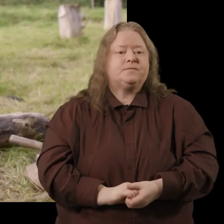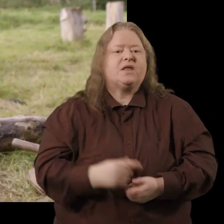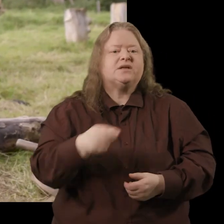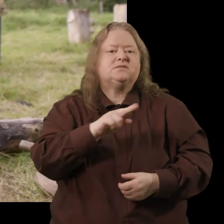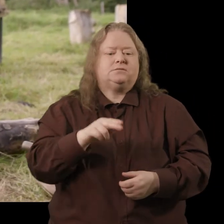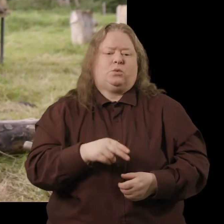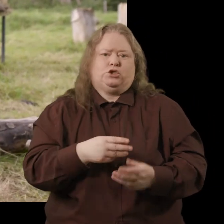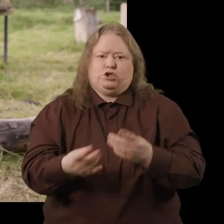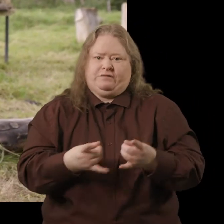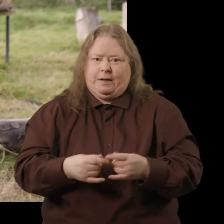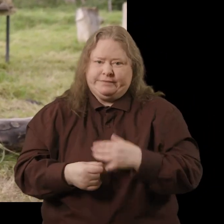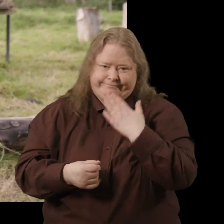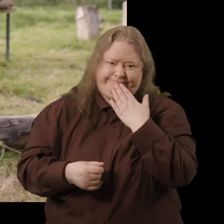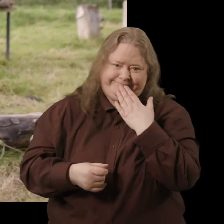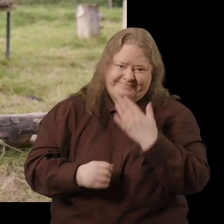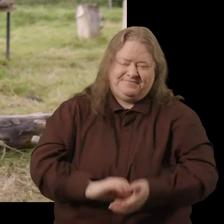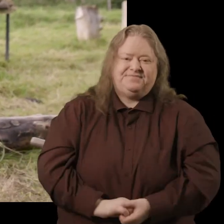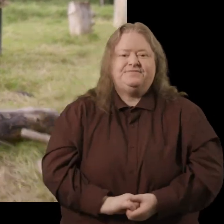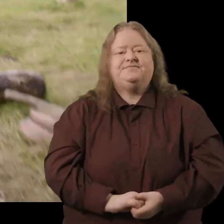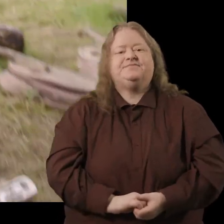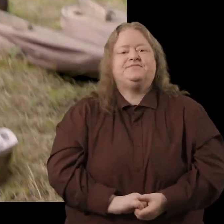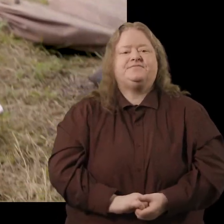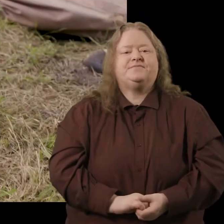That's not what should happen.